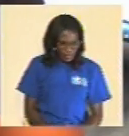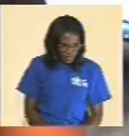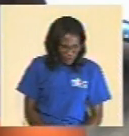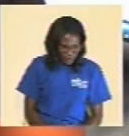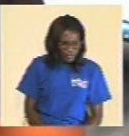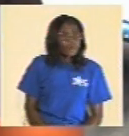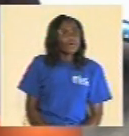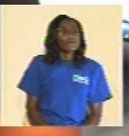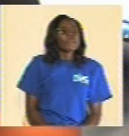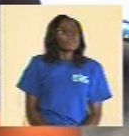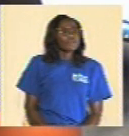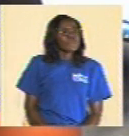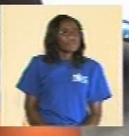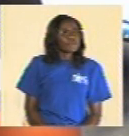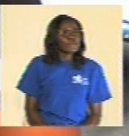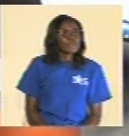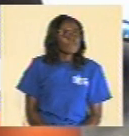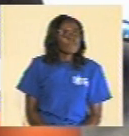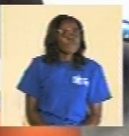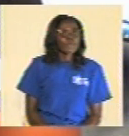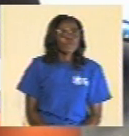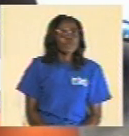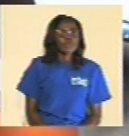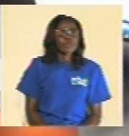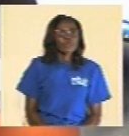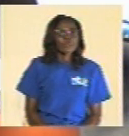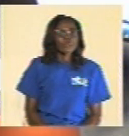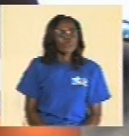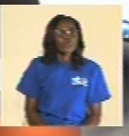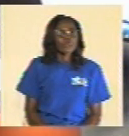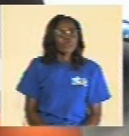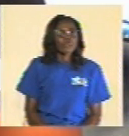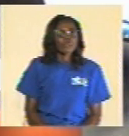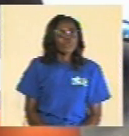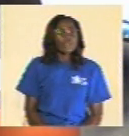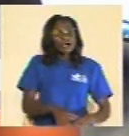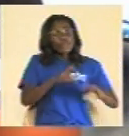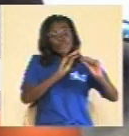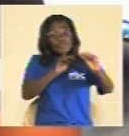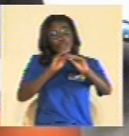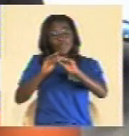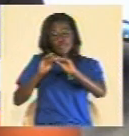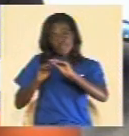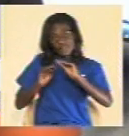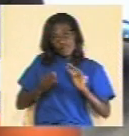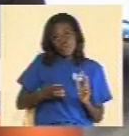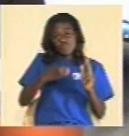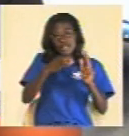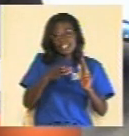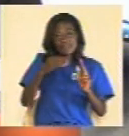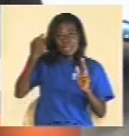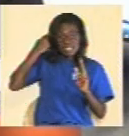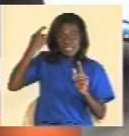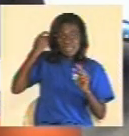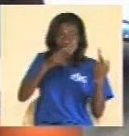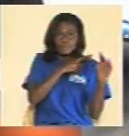The ministry is educating the community to help these people